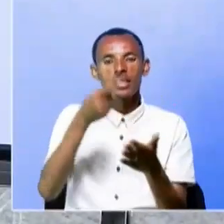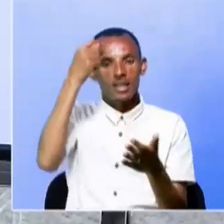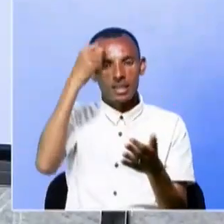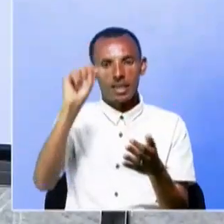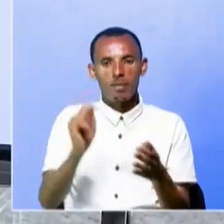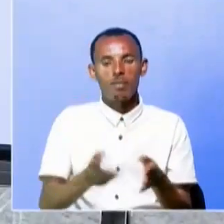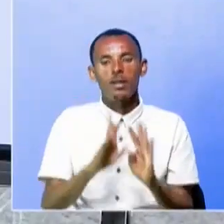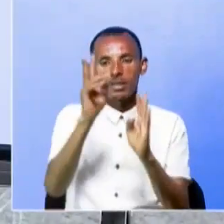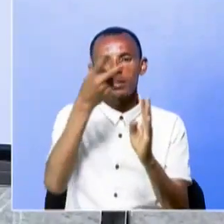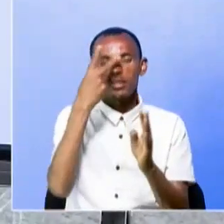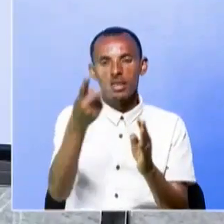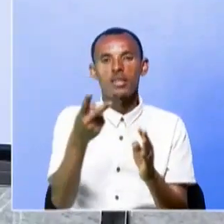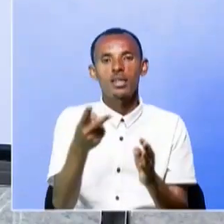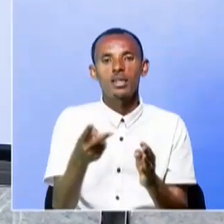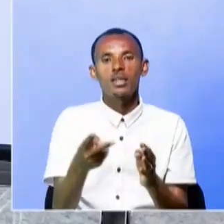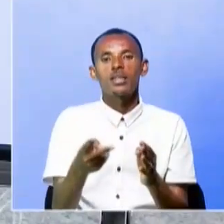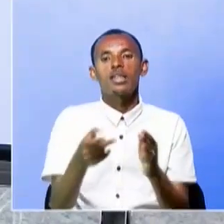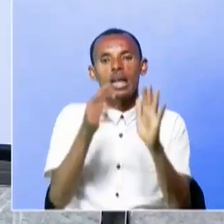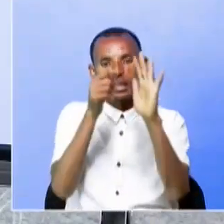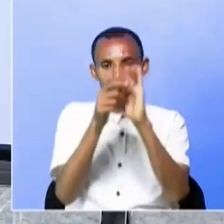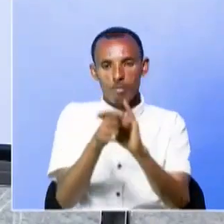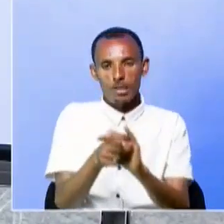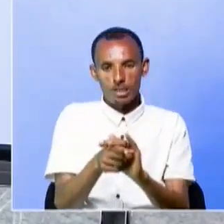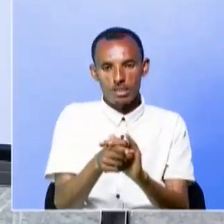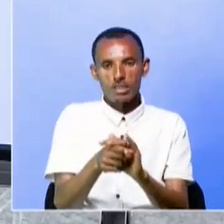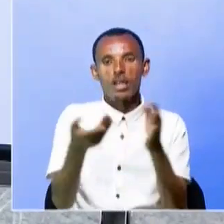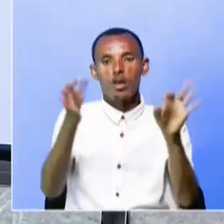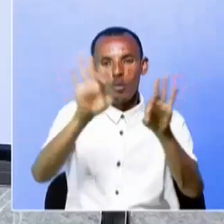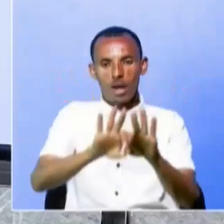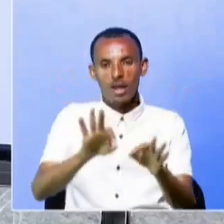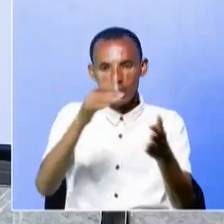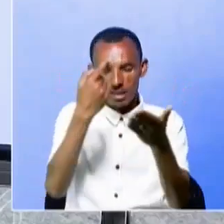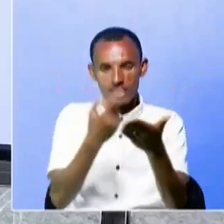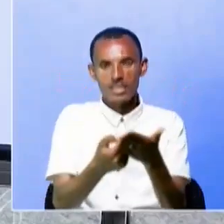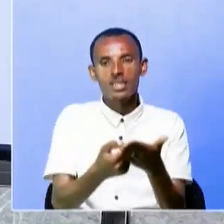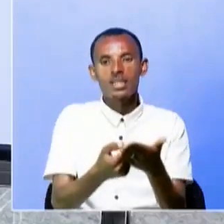check or let's see a certain example that requires this